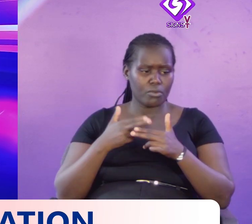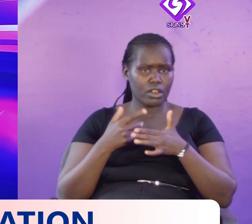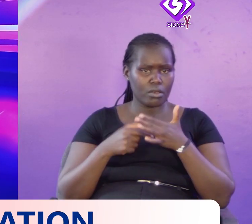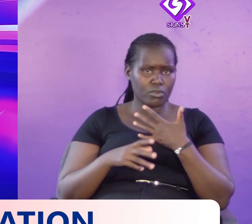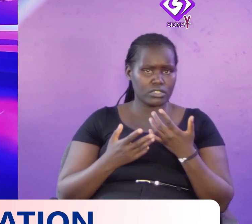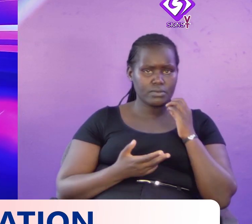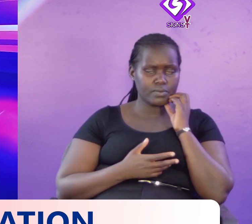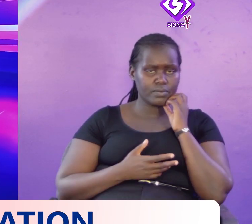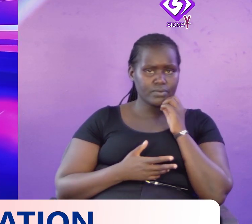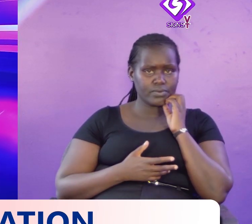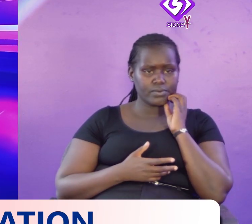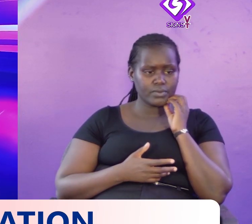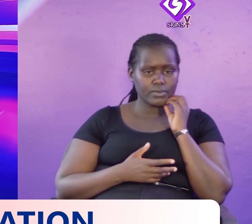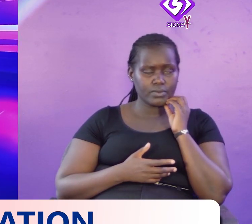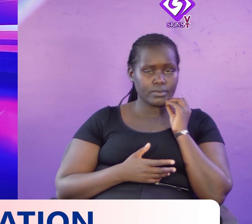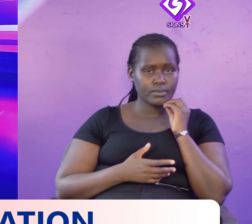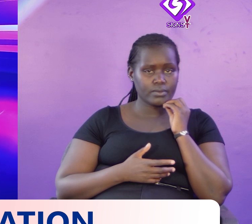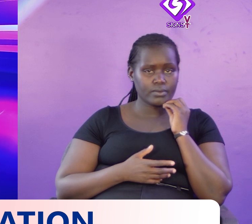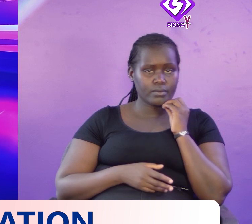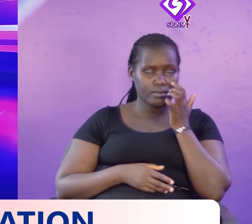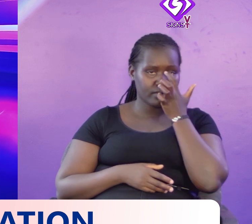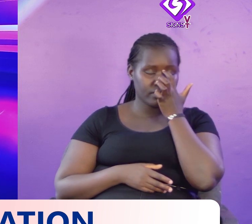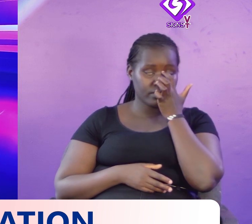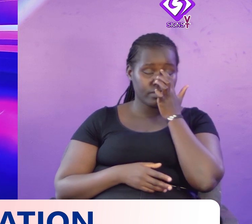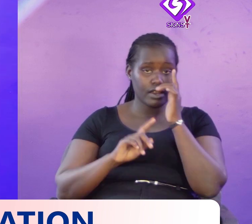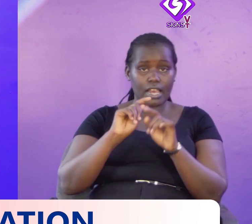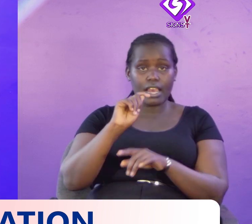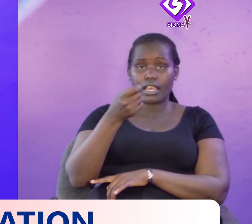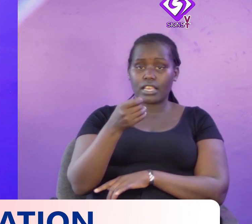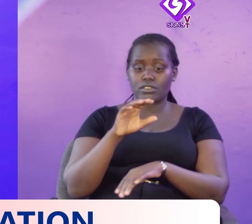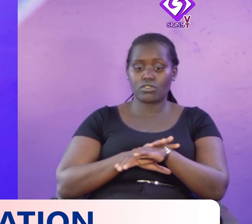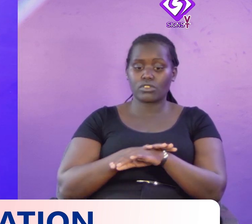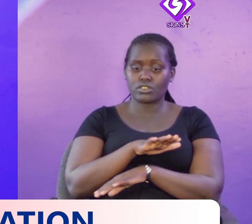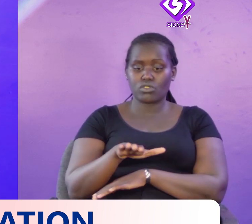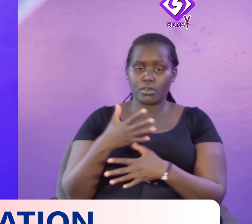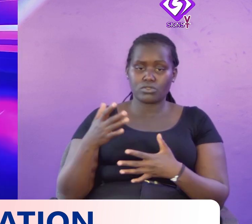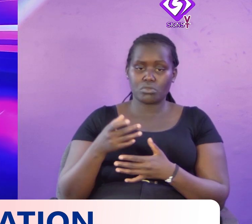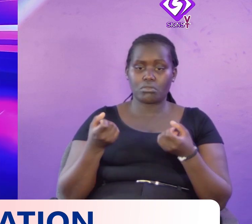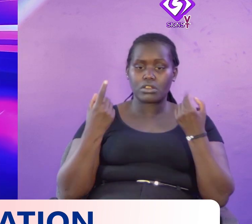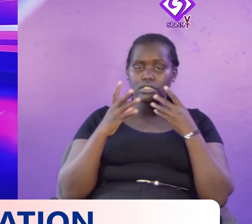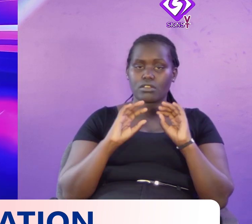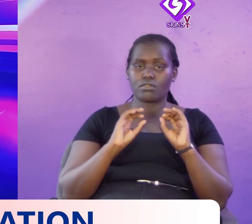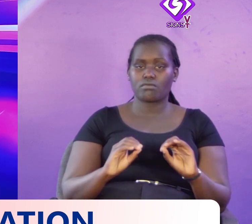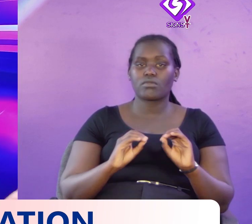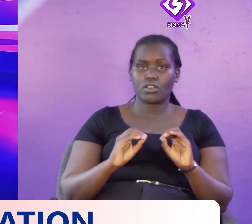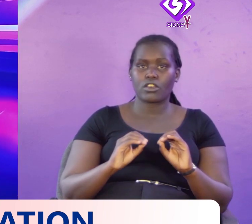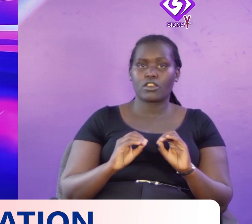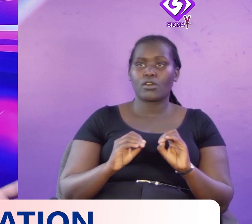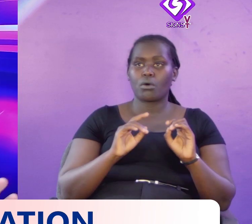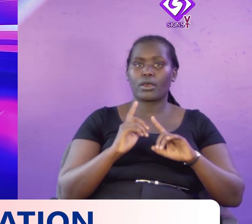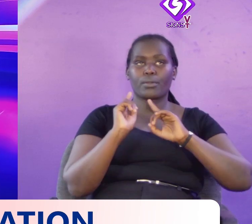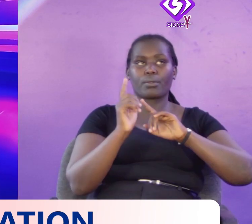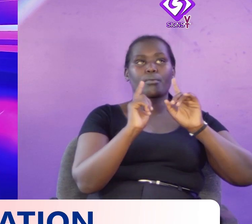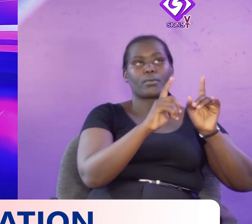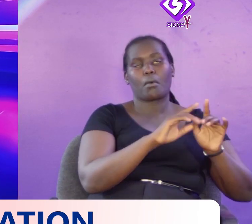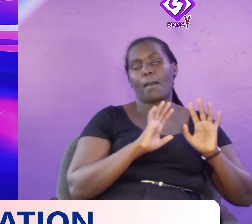kieleweke na wengine. Yes. Those yes. ones. Yes. So Kenya tulifika mahali akieleweki, tunatangatanga. You